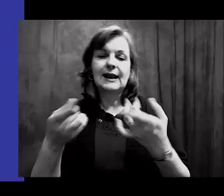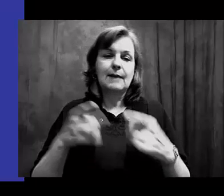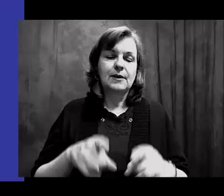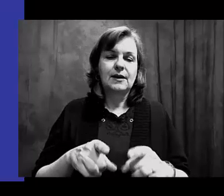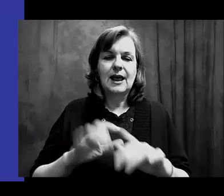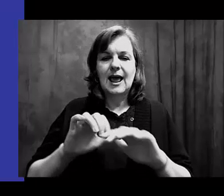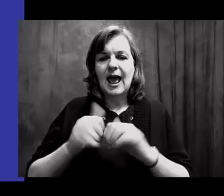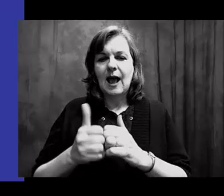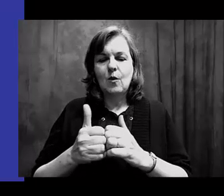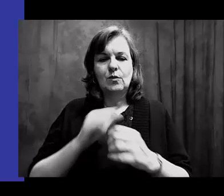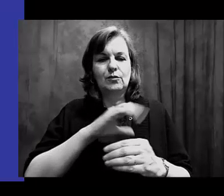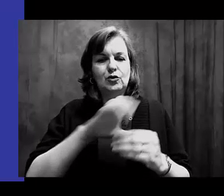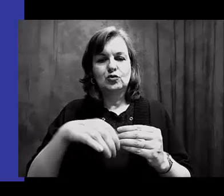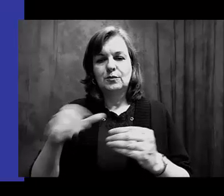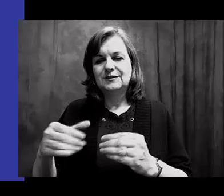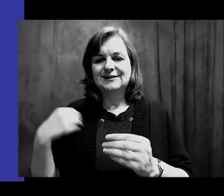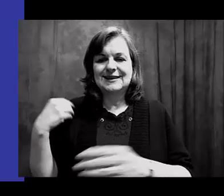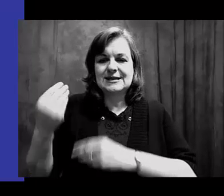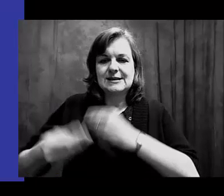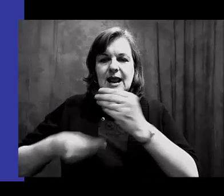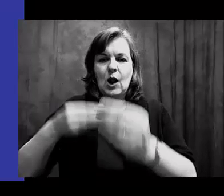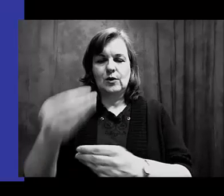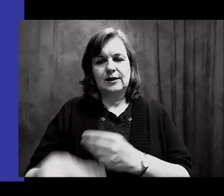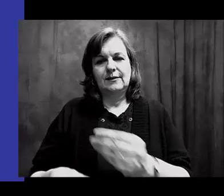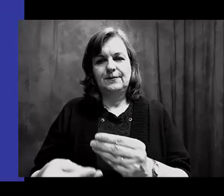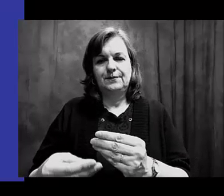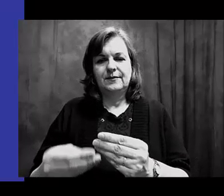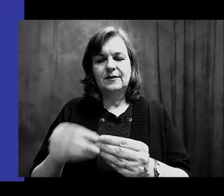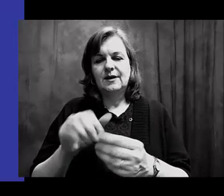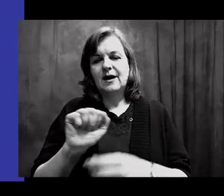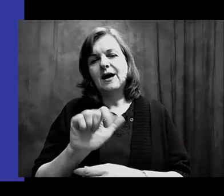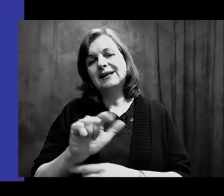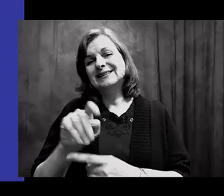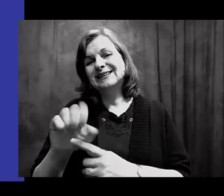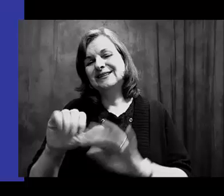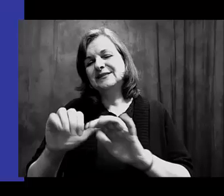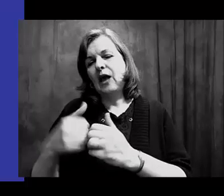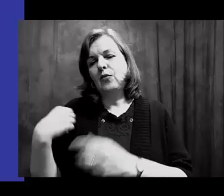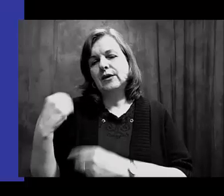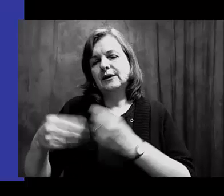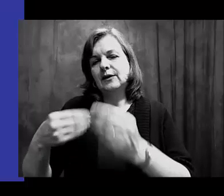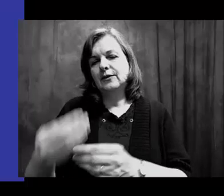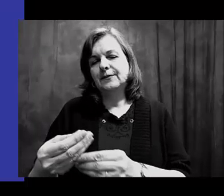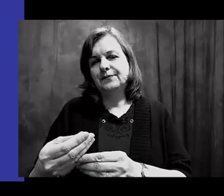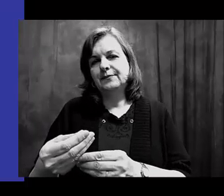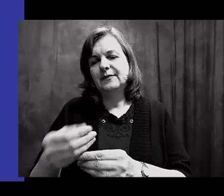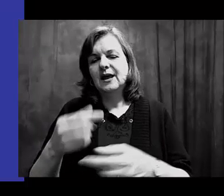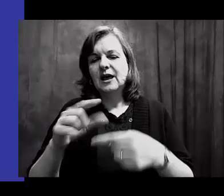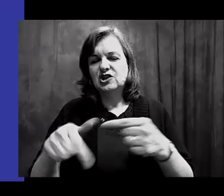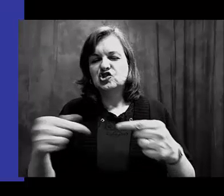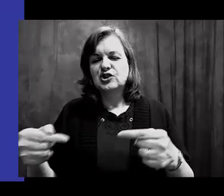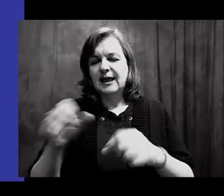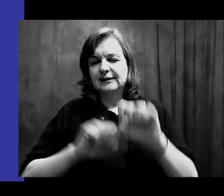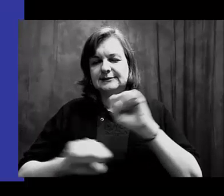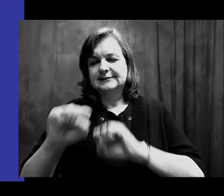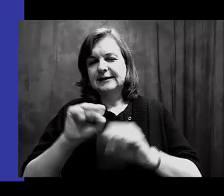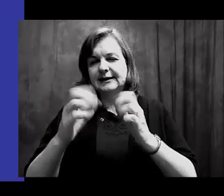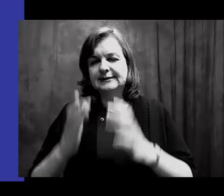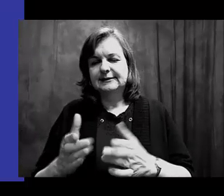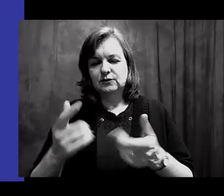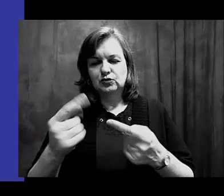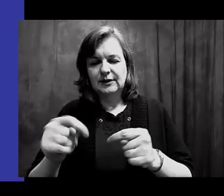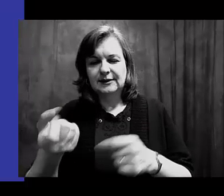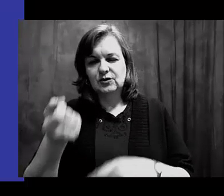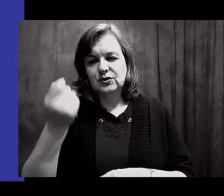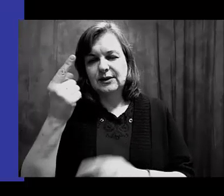these chromosomes, the inheritance of these alleles. And that's what science works on now in genetics, is trying to